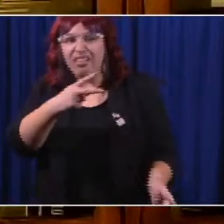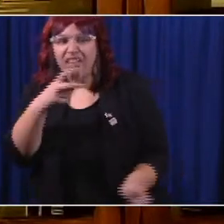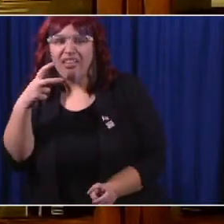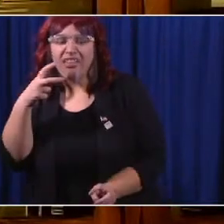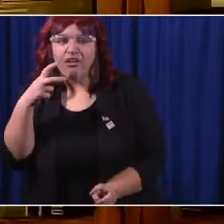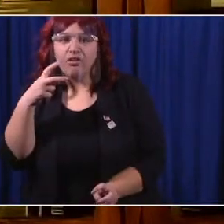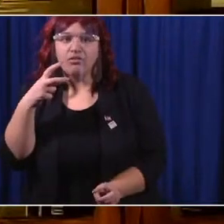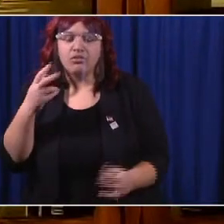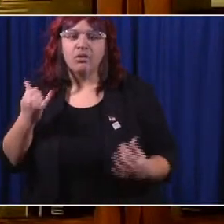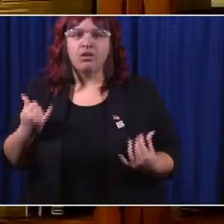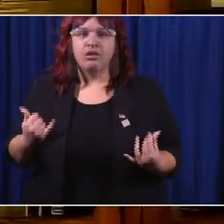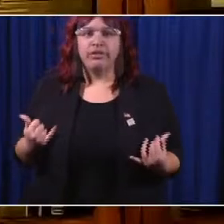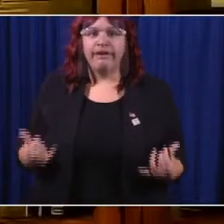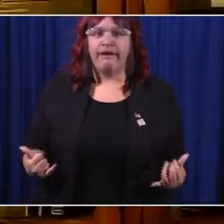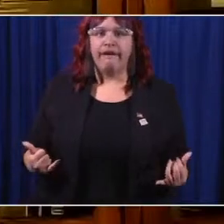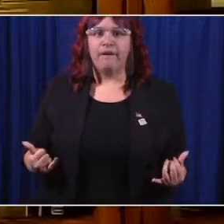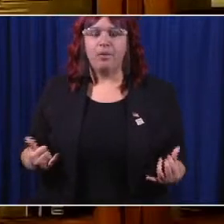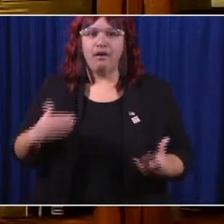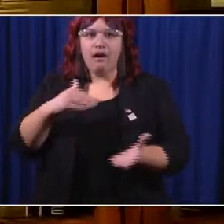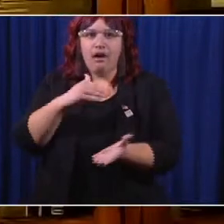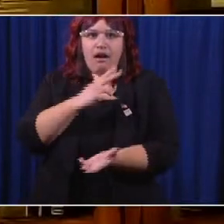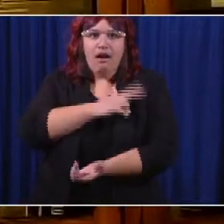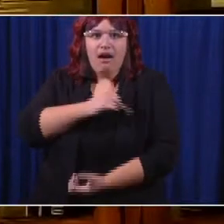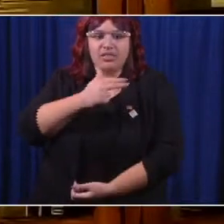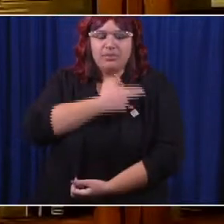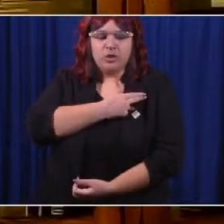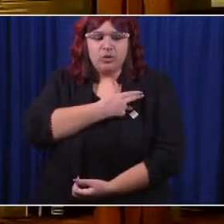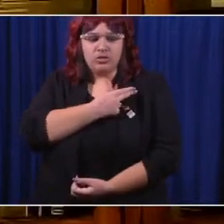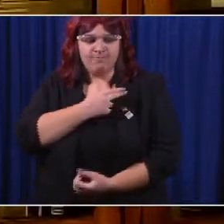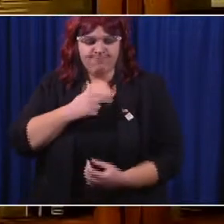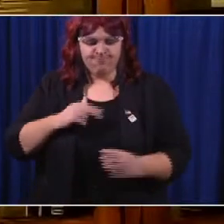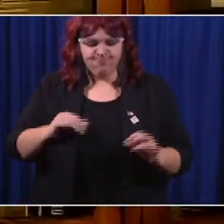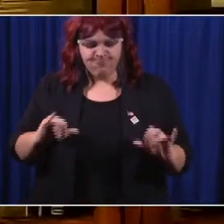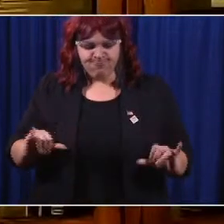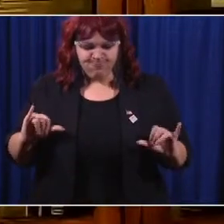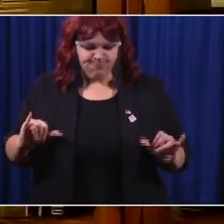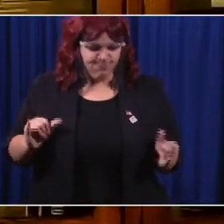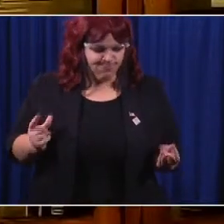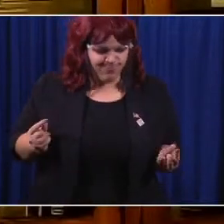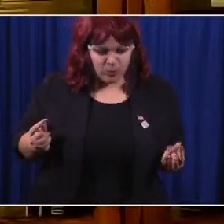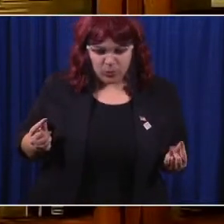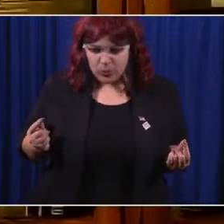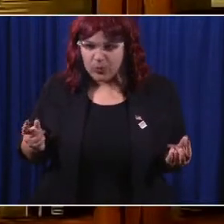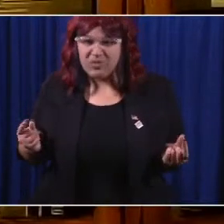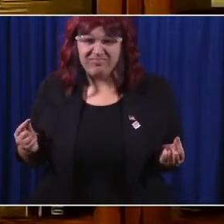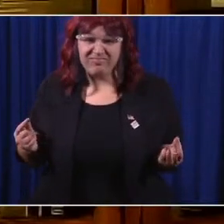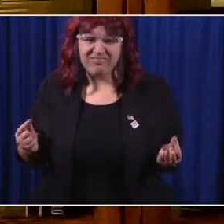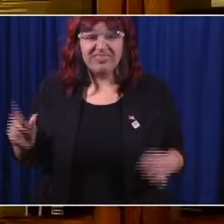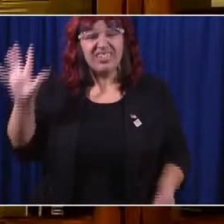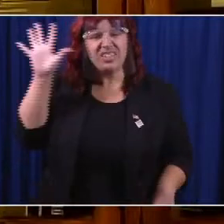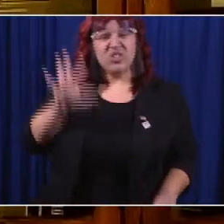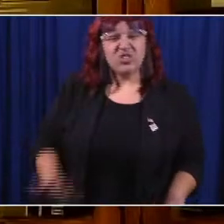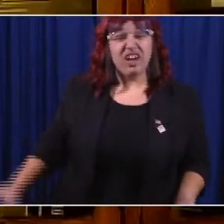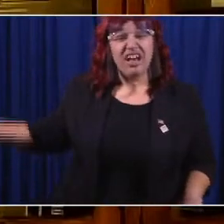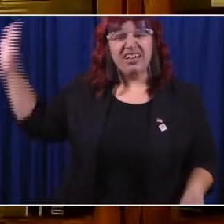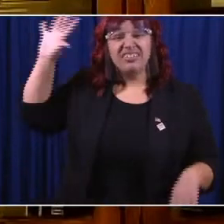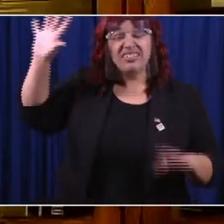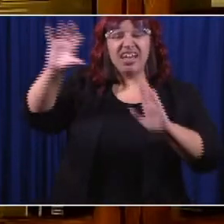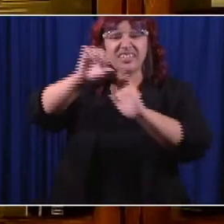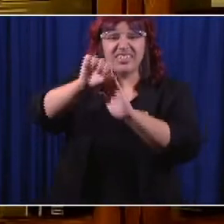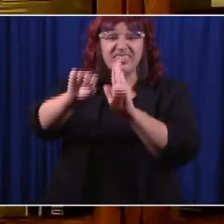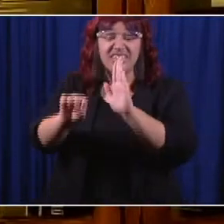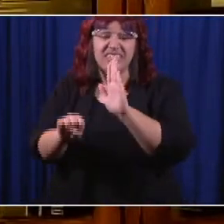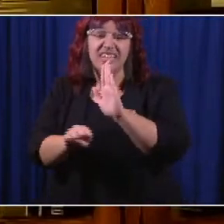leaving hospitals with really difficult decisions. A third of the patients across the entire state that are in